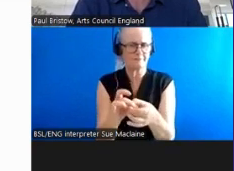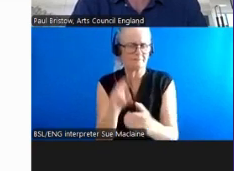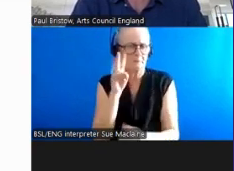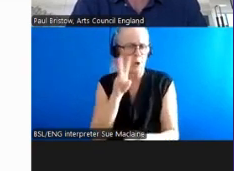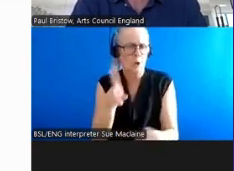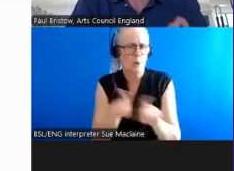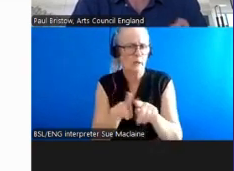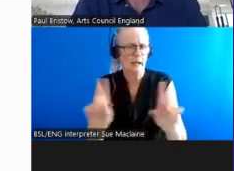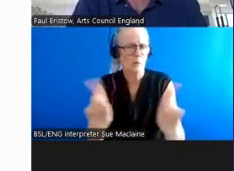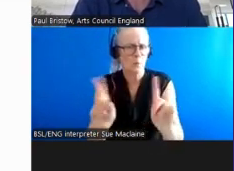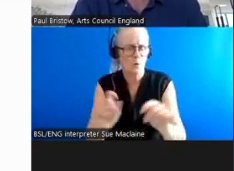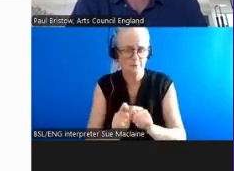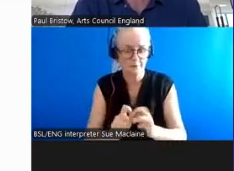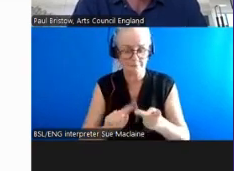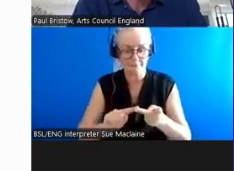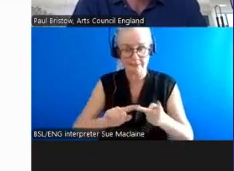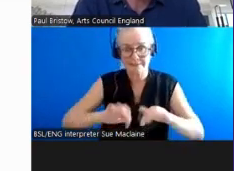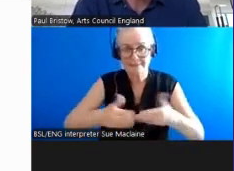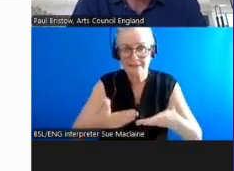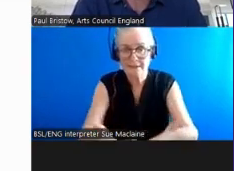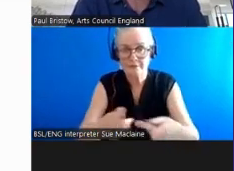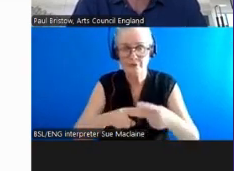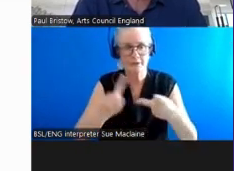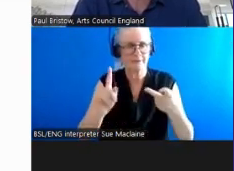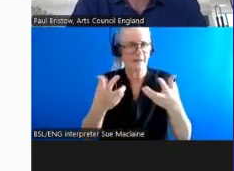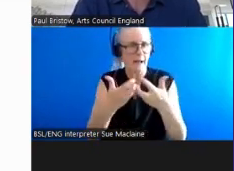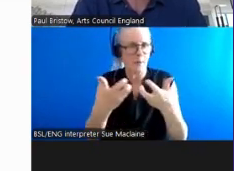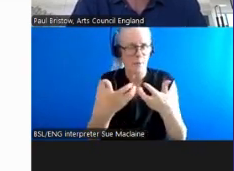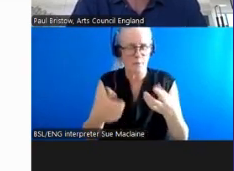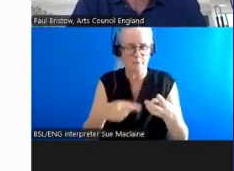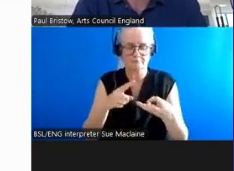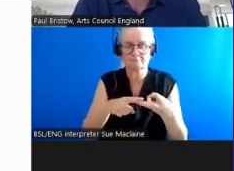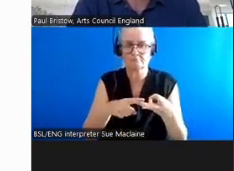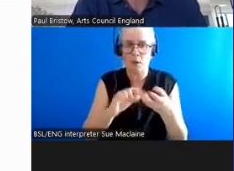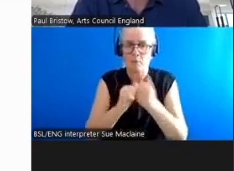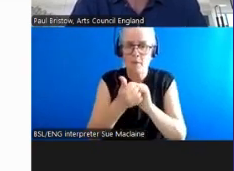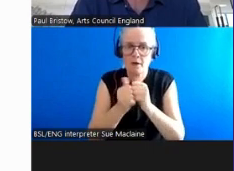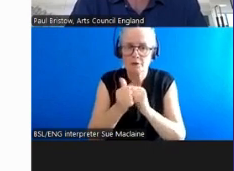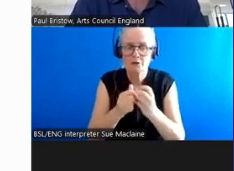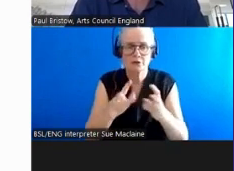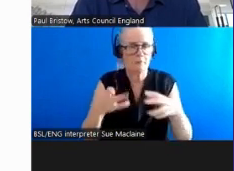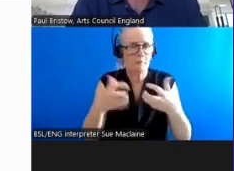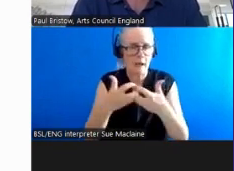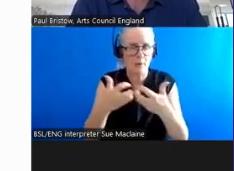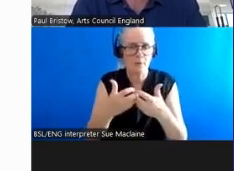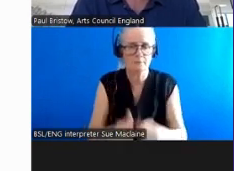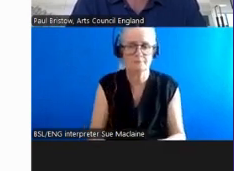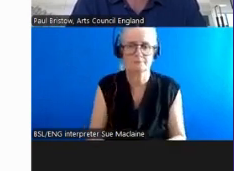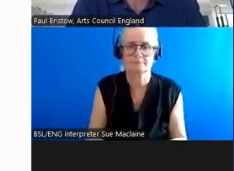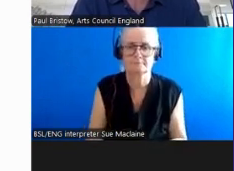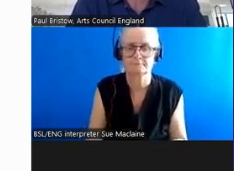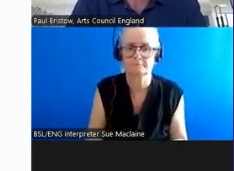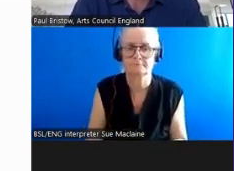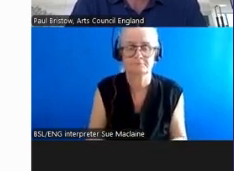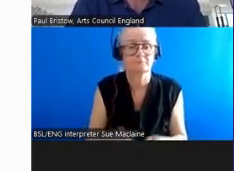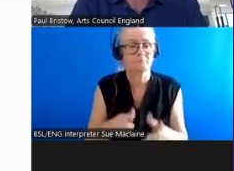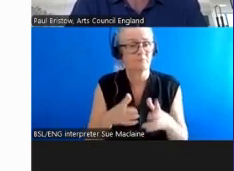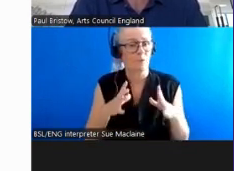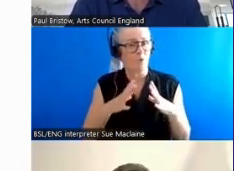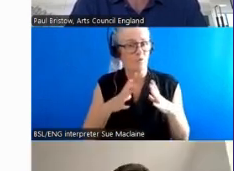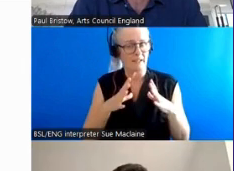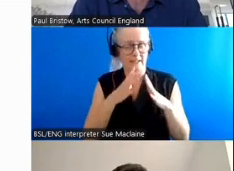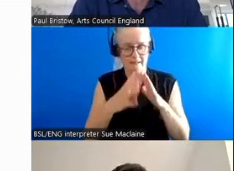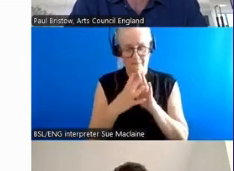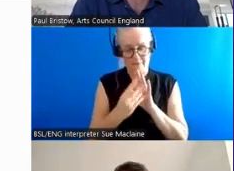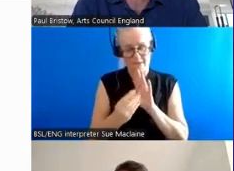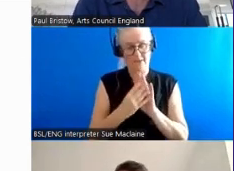through into delivery in partnership. There are a number of examples about where we're working closely with combined authorities, strategic authorities at the moment